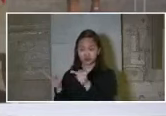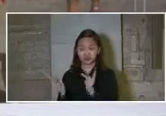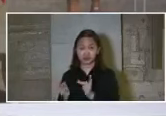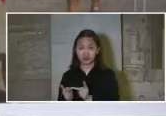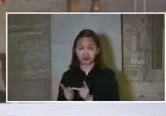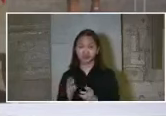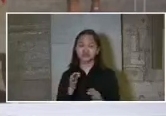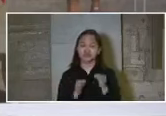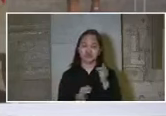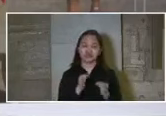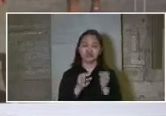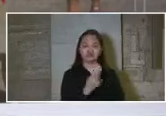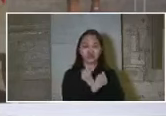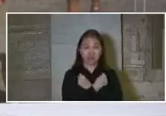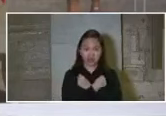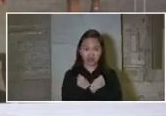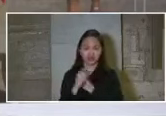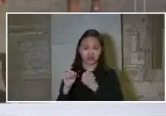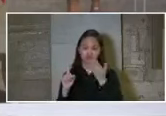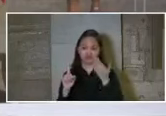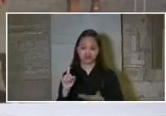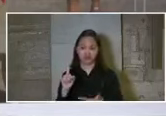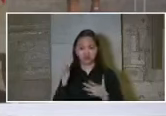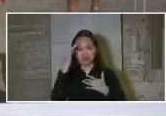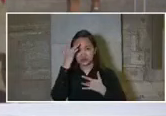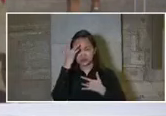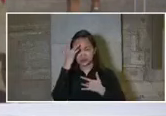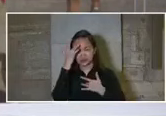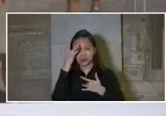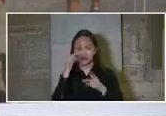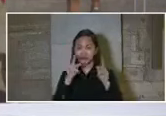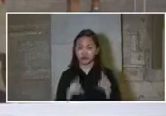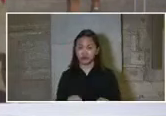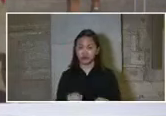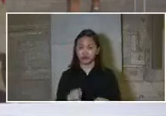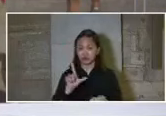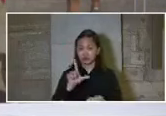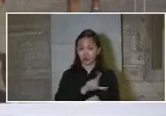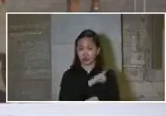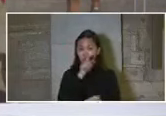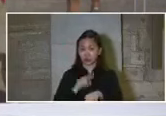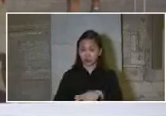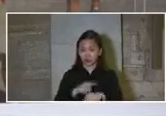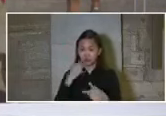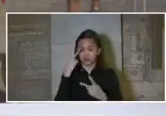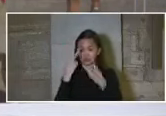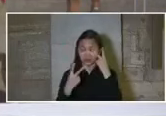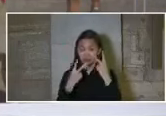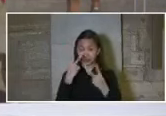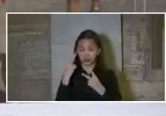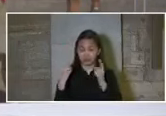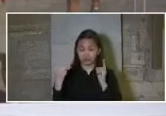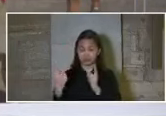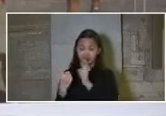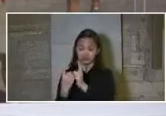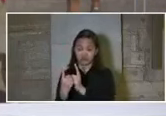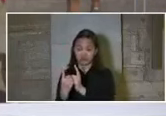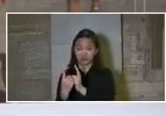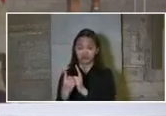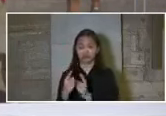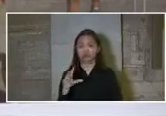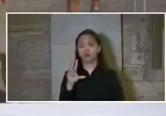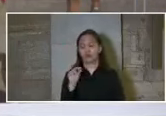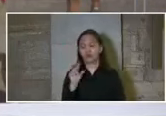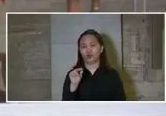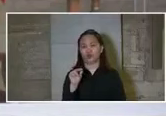Kung mahal natin yung isang naghihingalo, patatagalin pa ba natin yung pagpunta dun sa tabi niya? Di